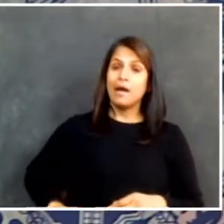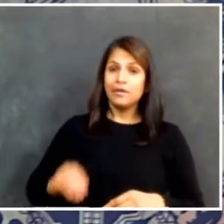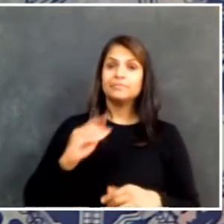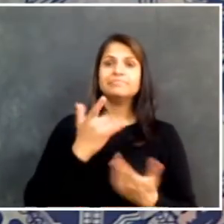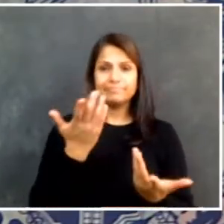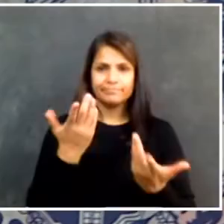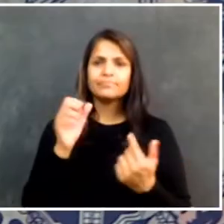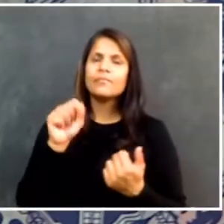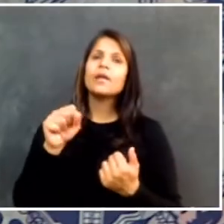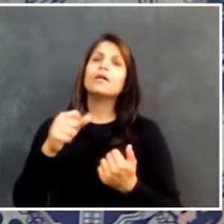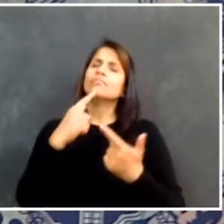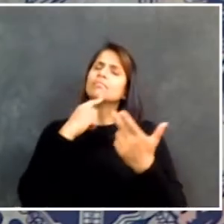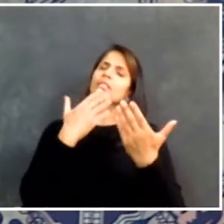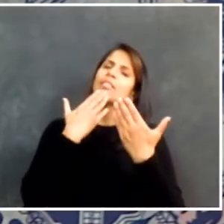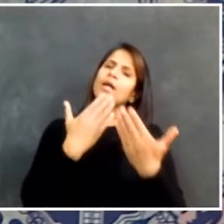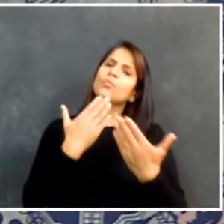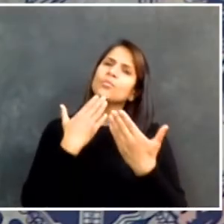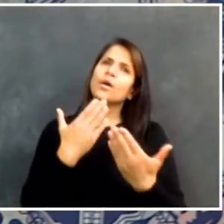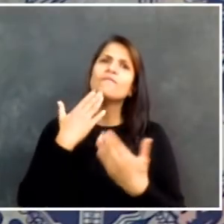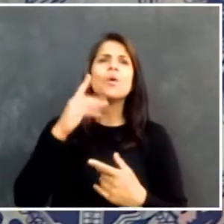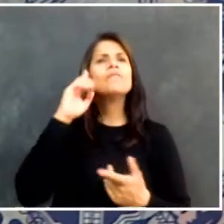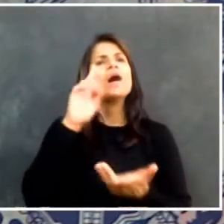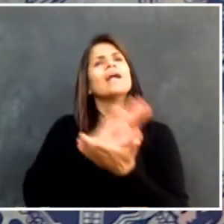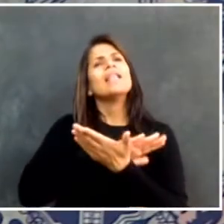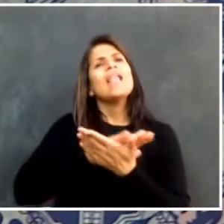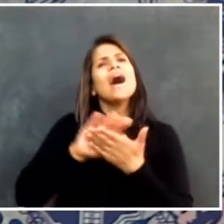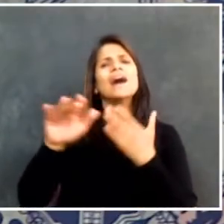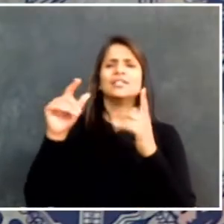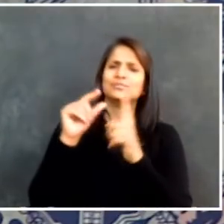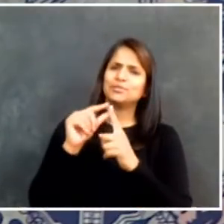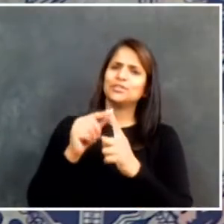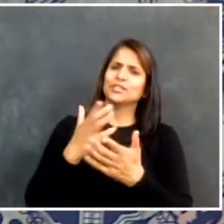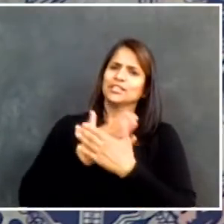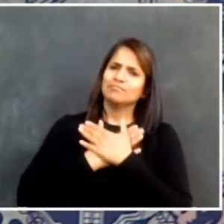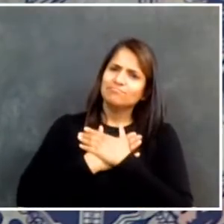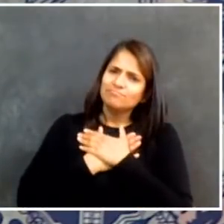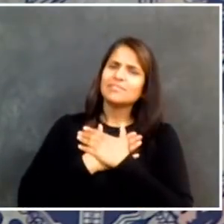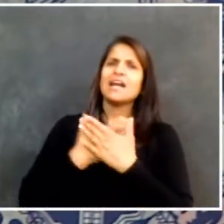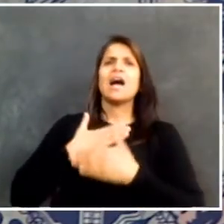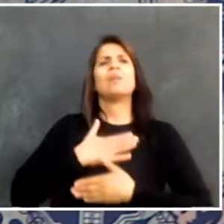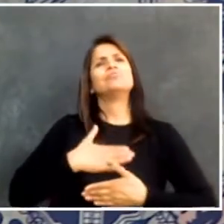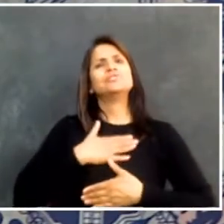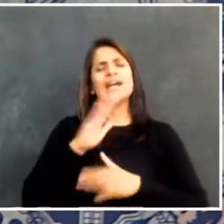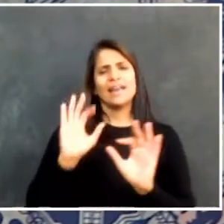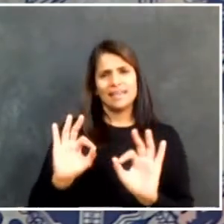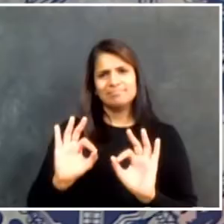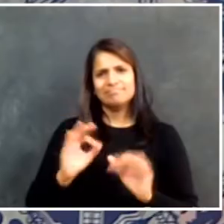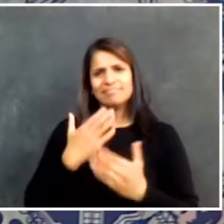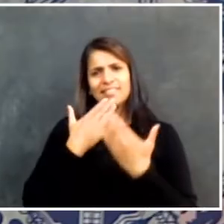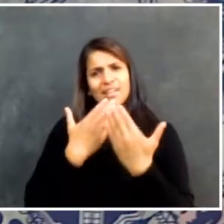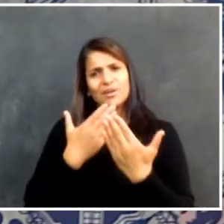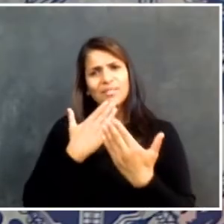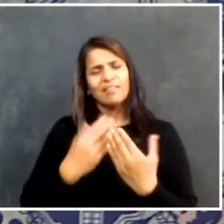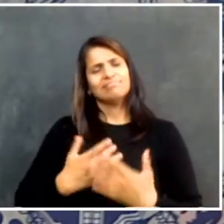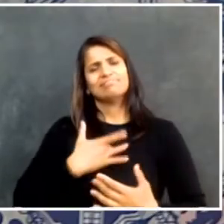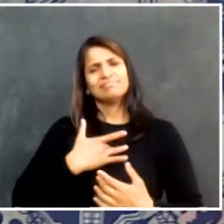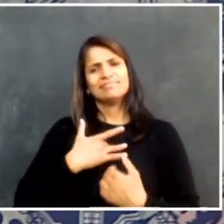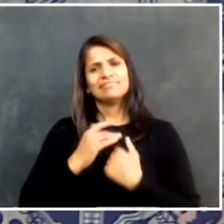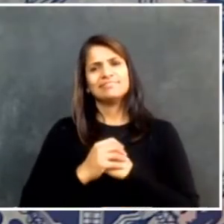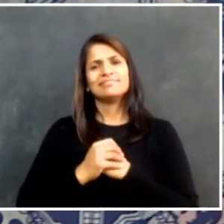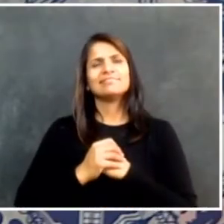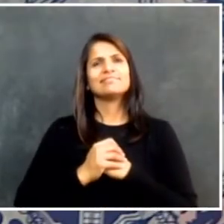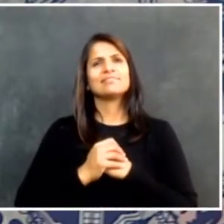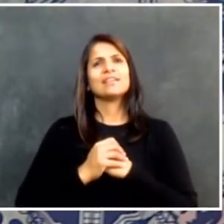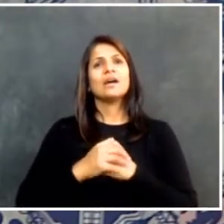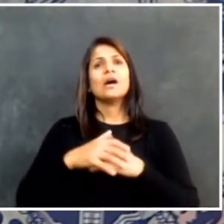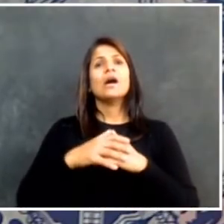whole team, because I hope New Yorkers have some sense, and I hope when it's all over, they'll be able to look back